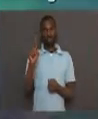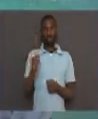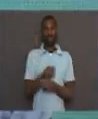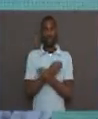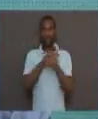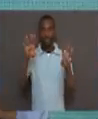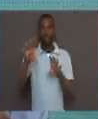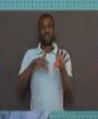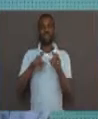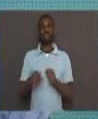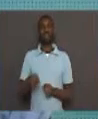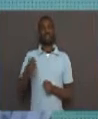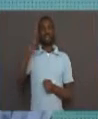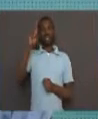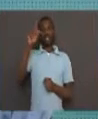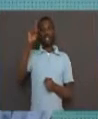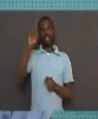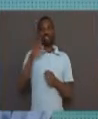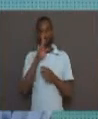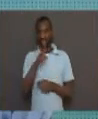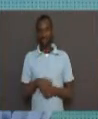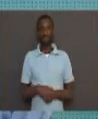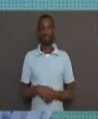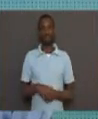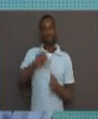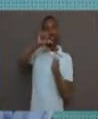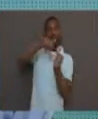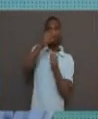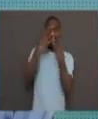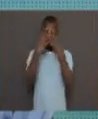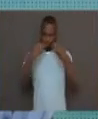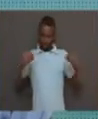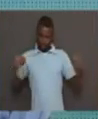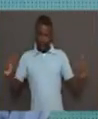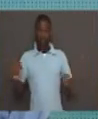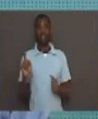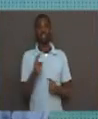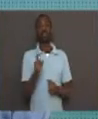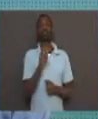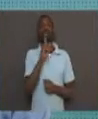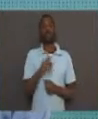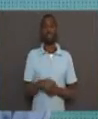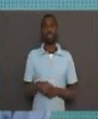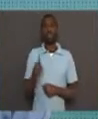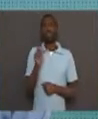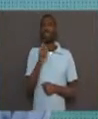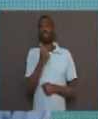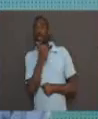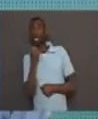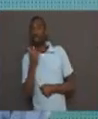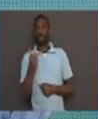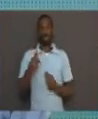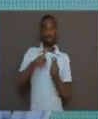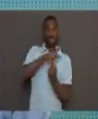radiation. Atoms decay without any interaction with